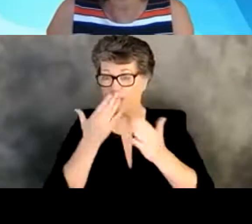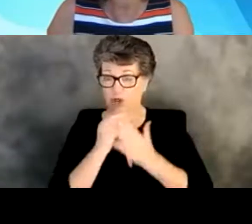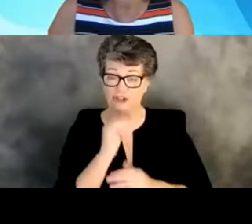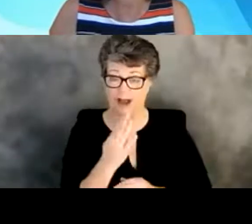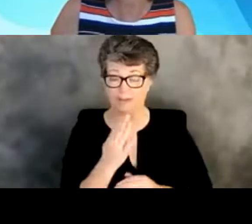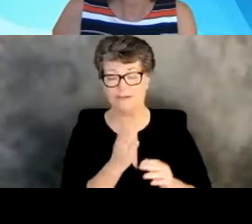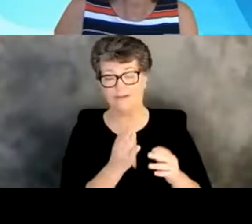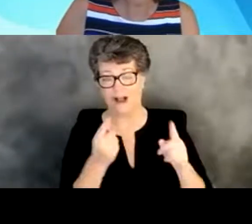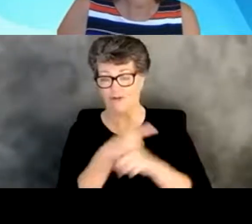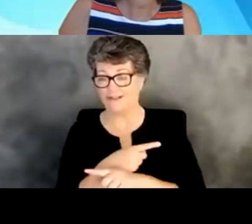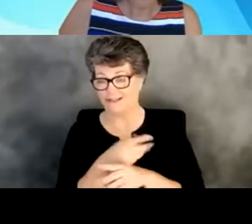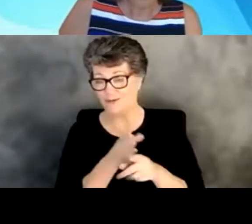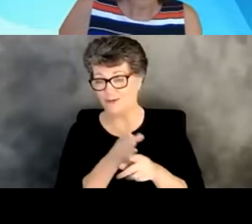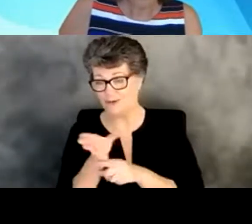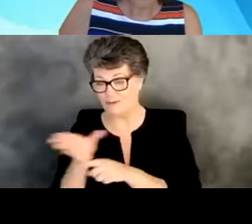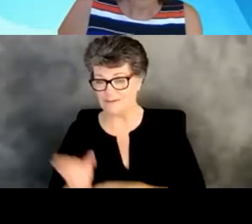department, cross sector.